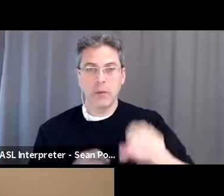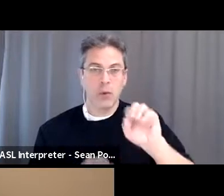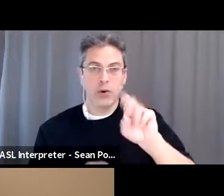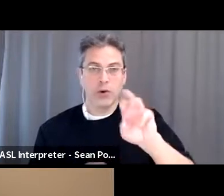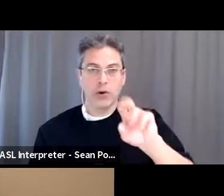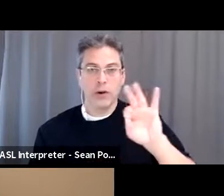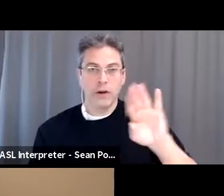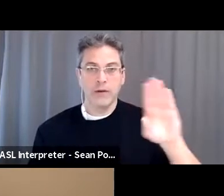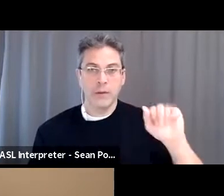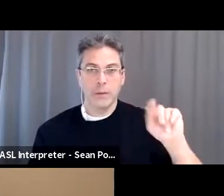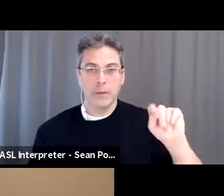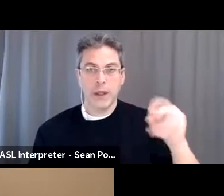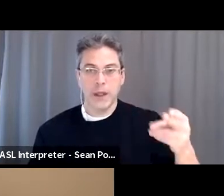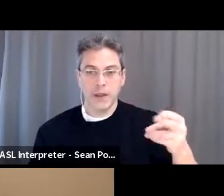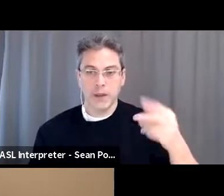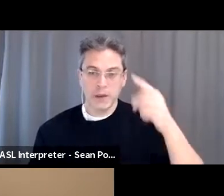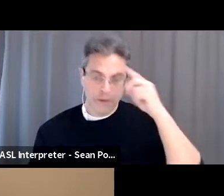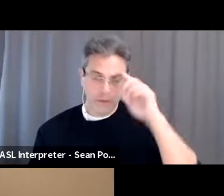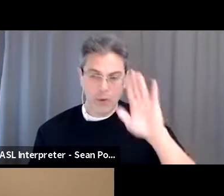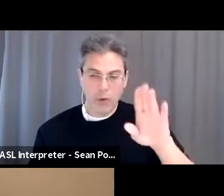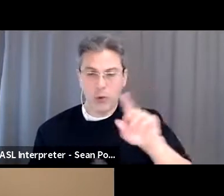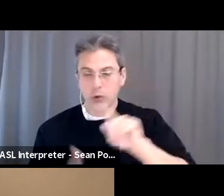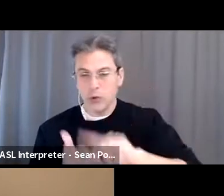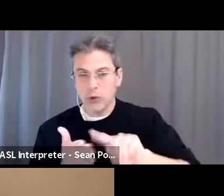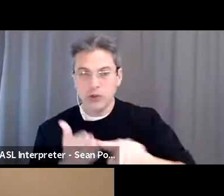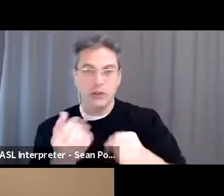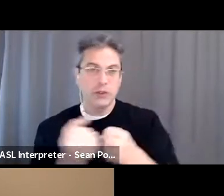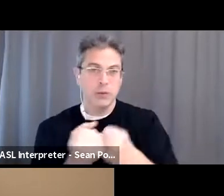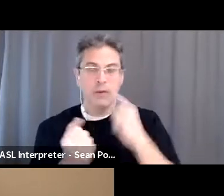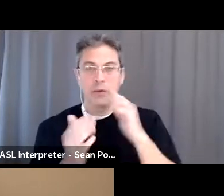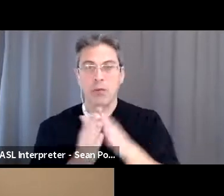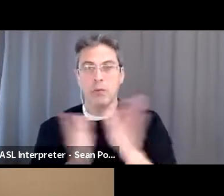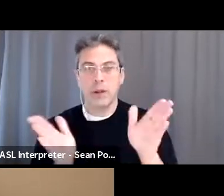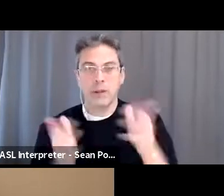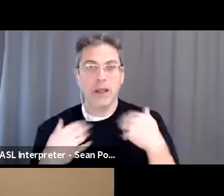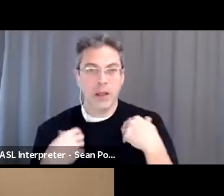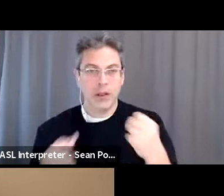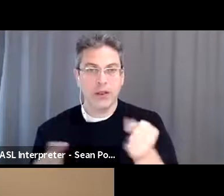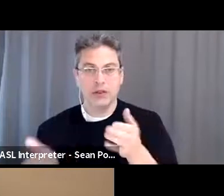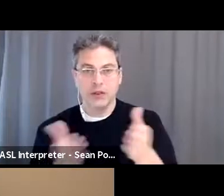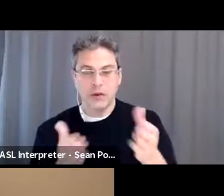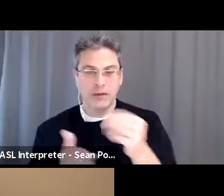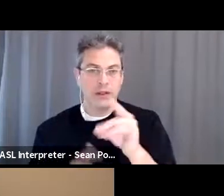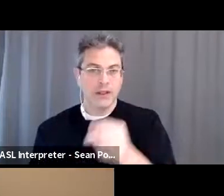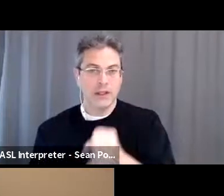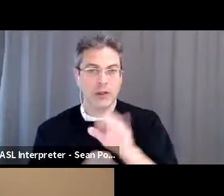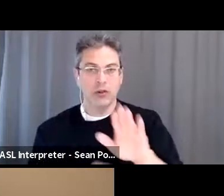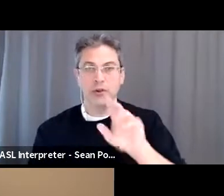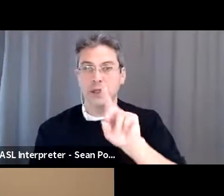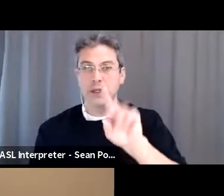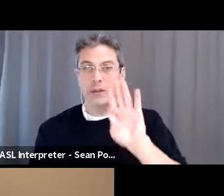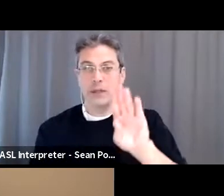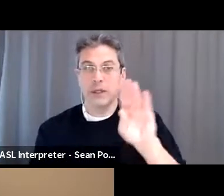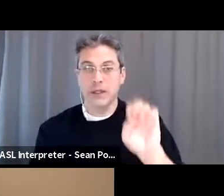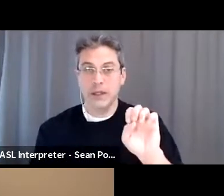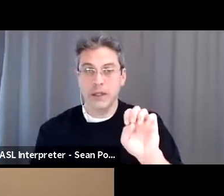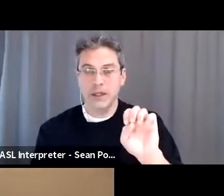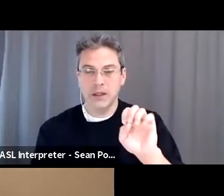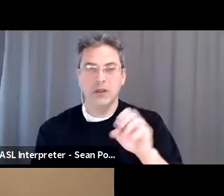and research, and having received her DBE in 2009.